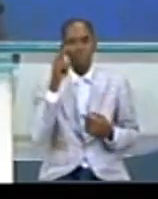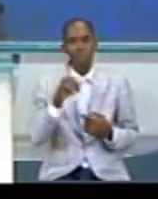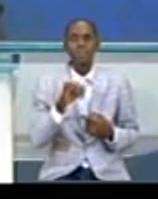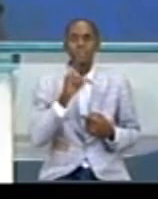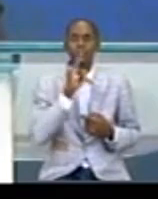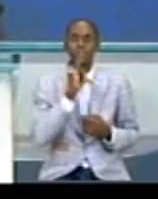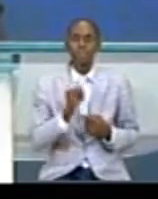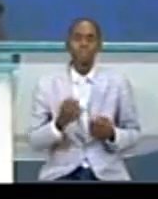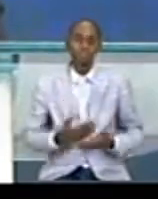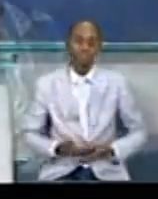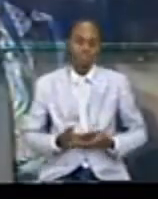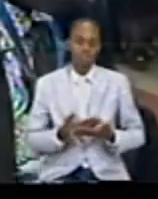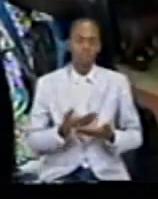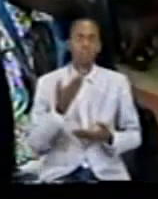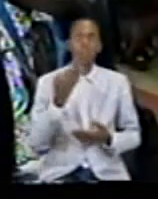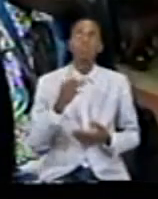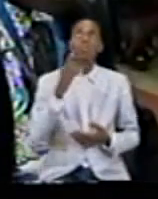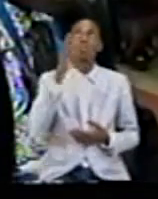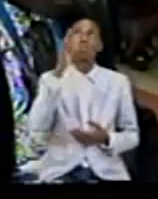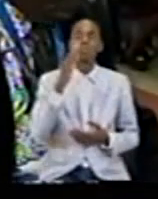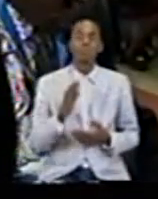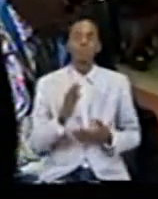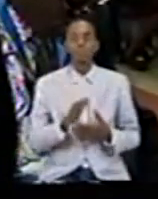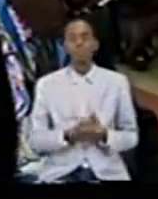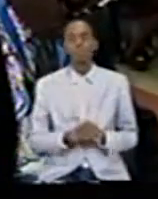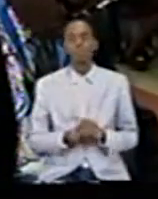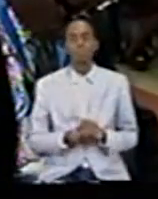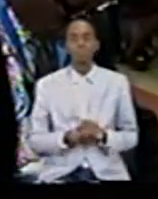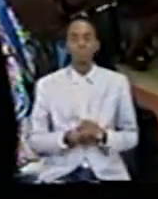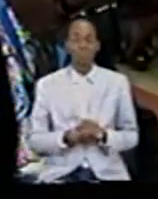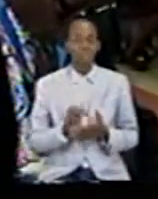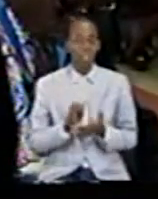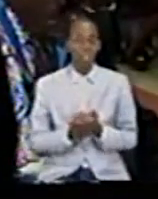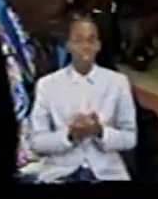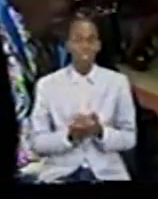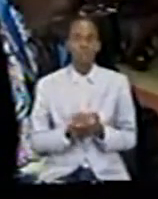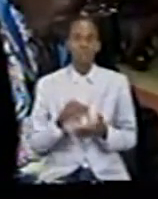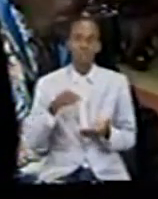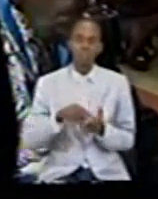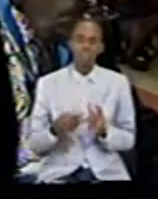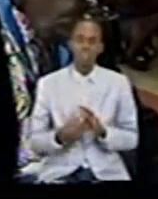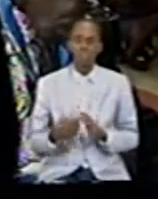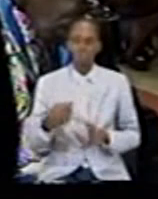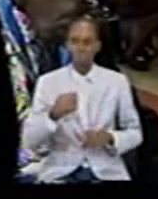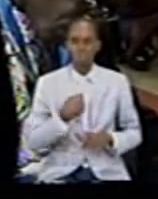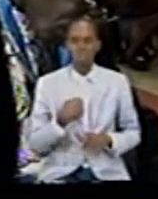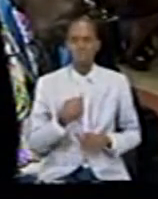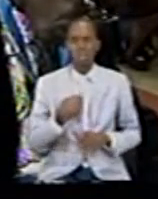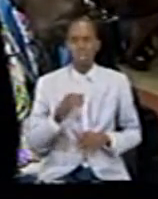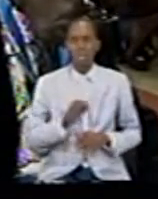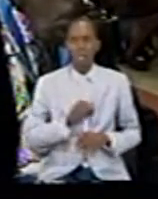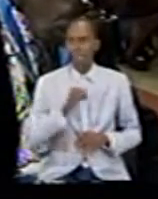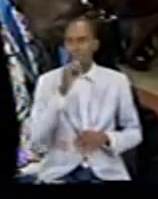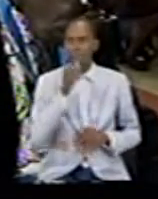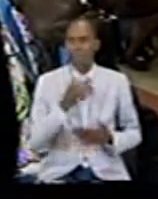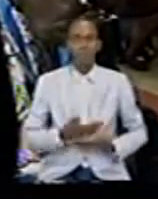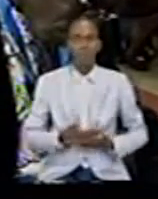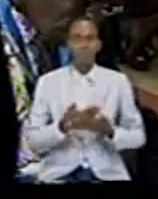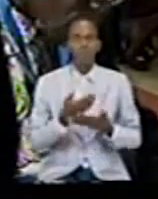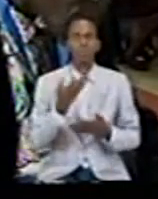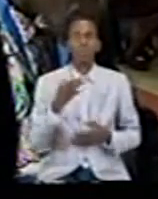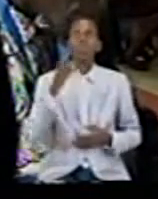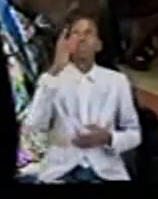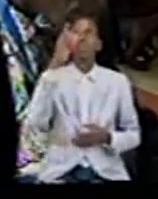of God. Again, that's me. I'm born of God.